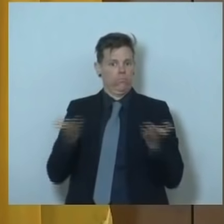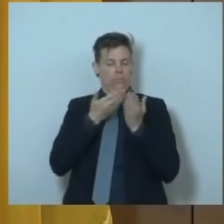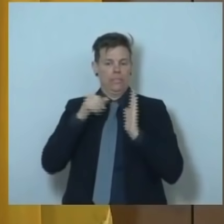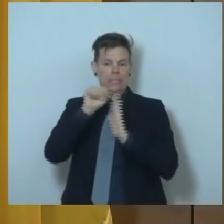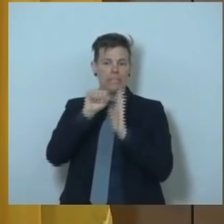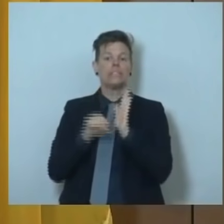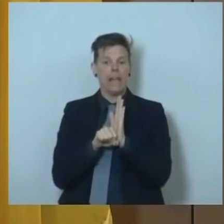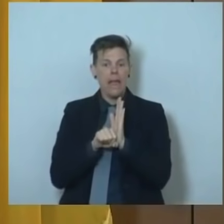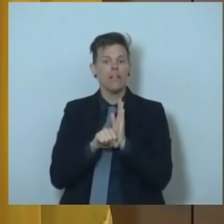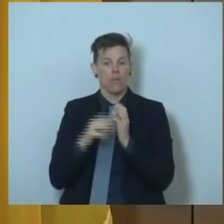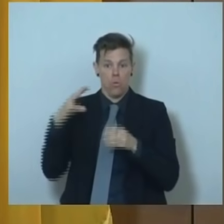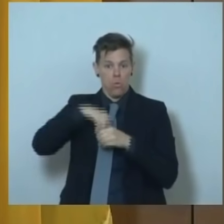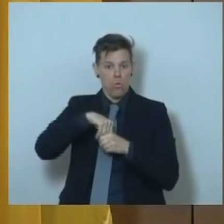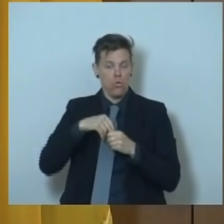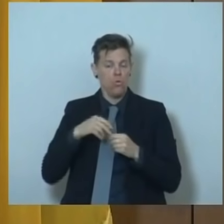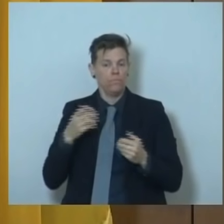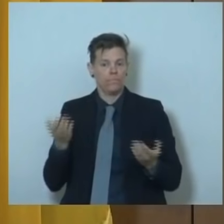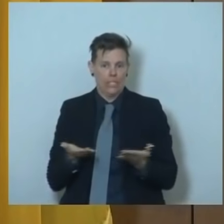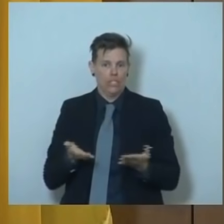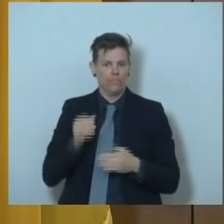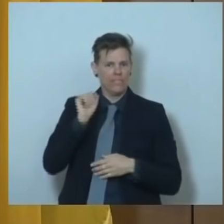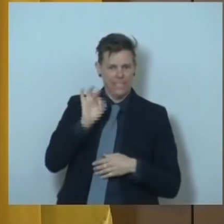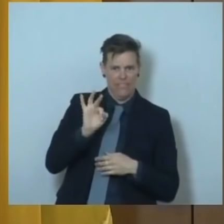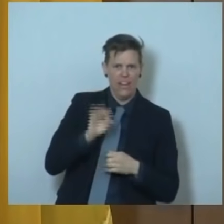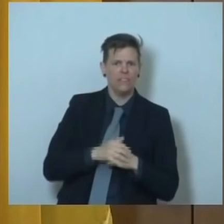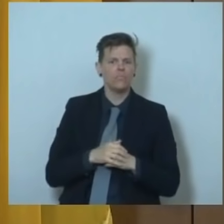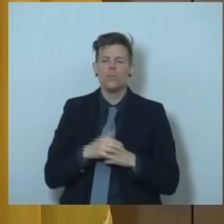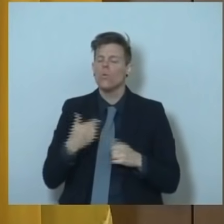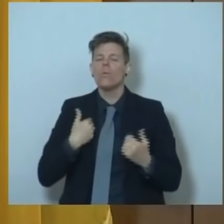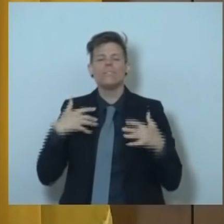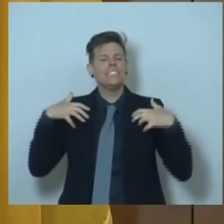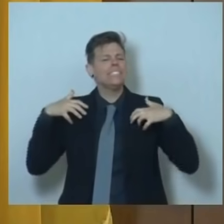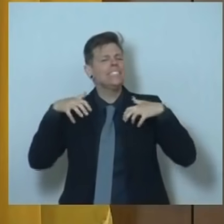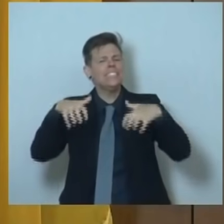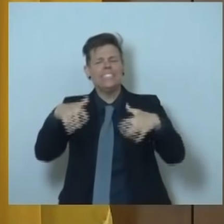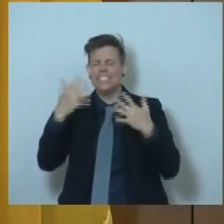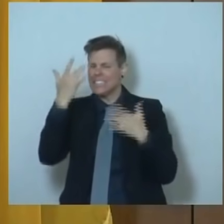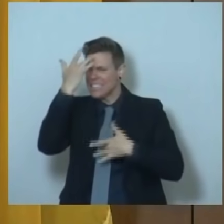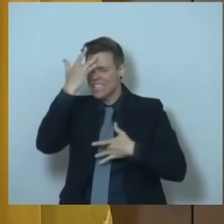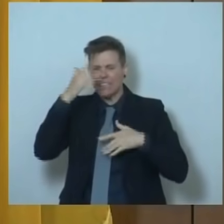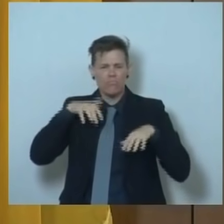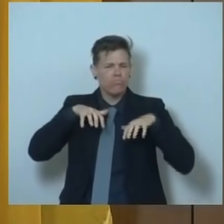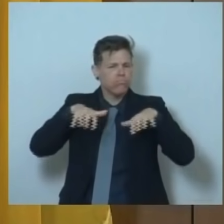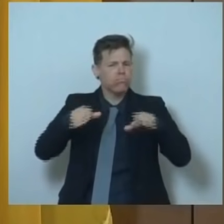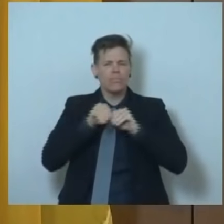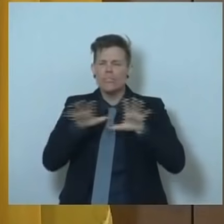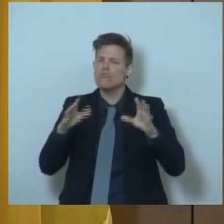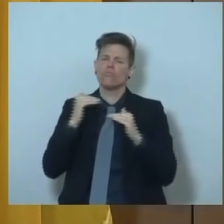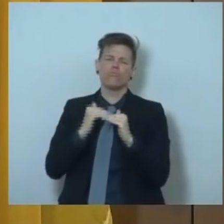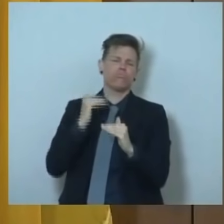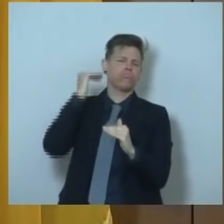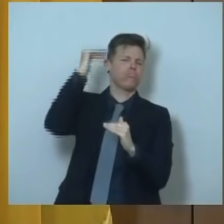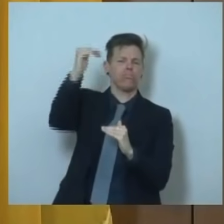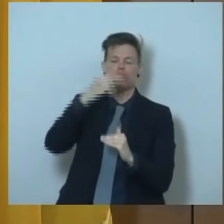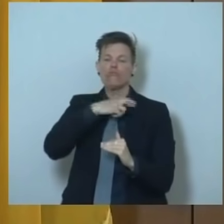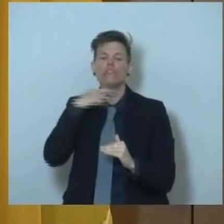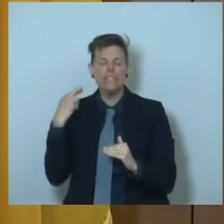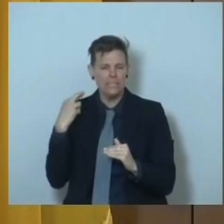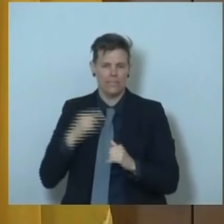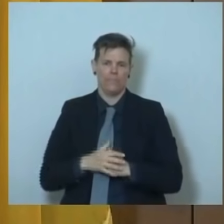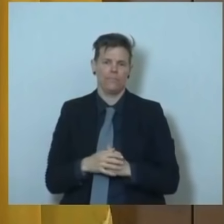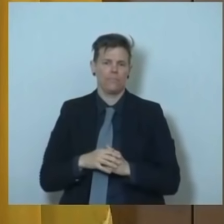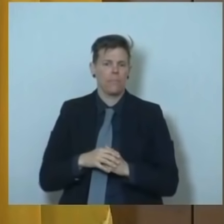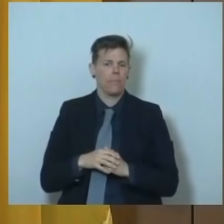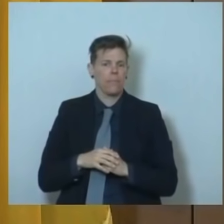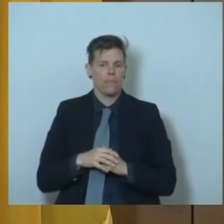an unacceptable rate of infection and risk. How do they get that risk? Well, those workers